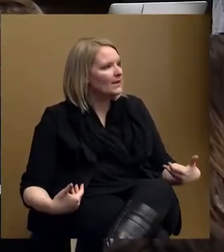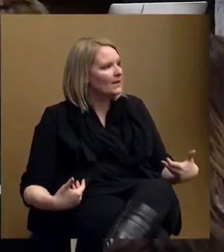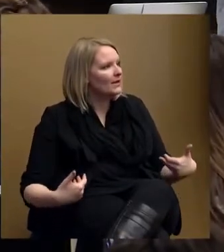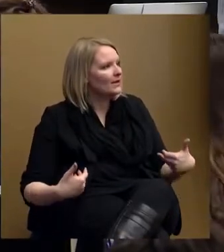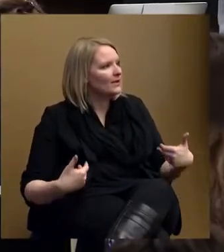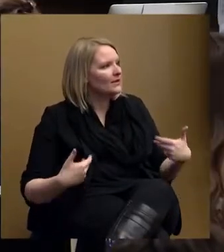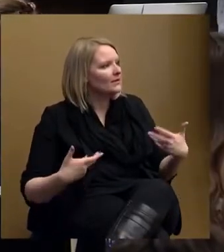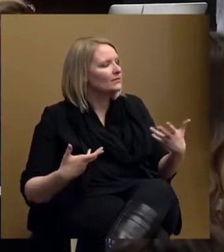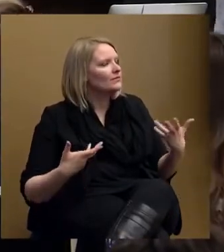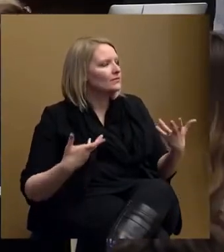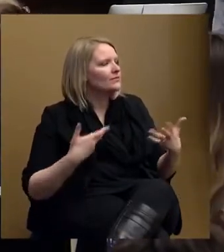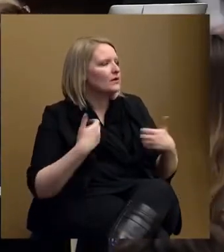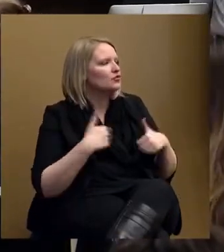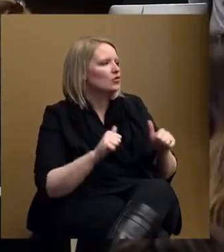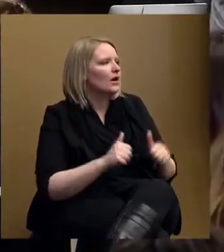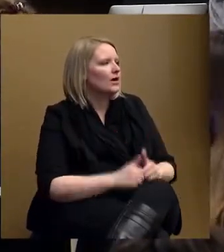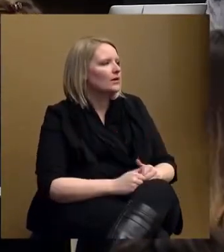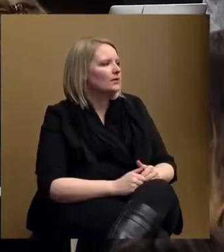Mm-hmm.